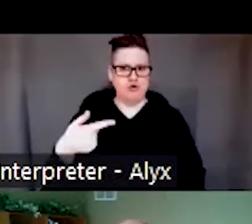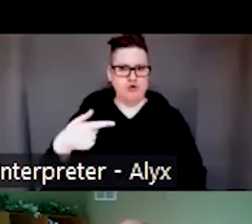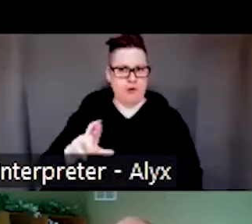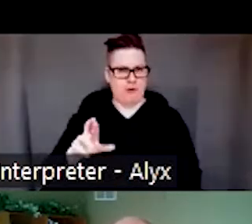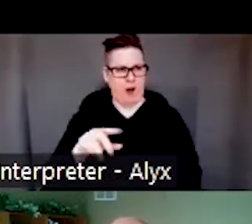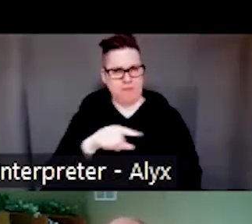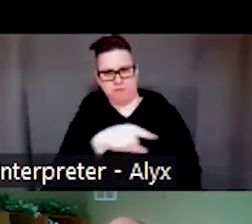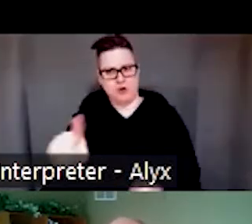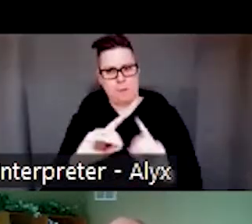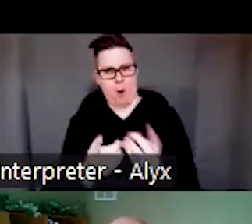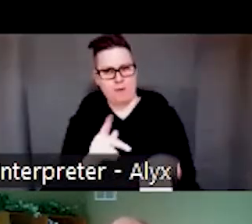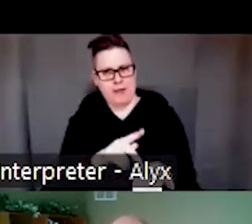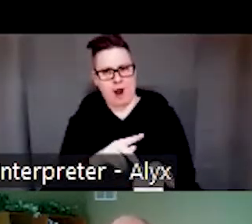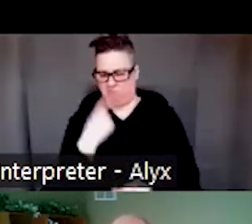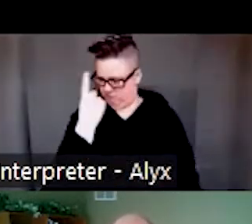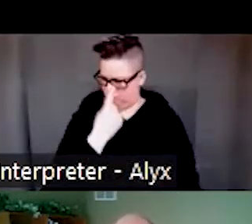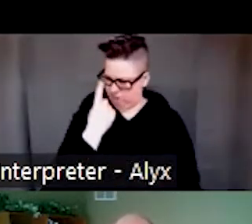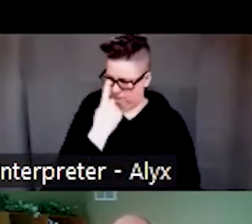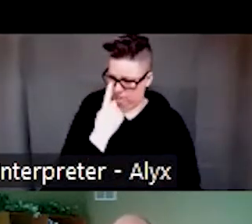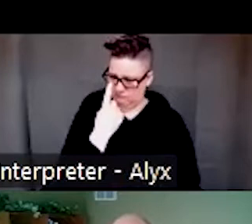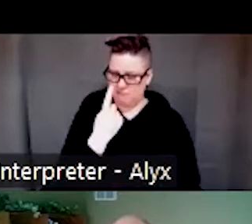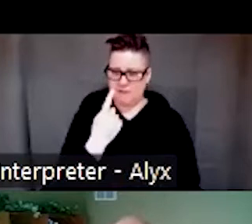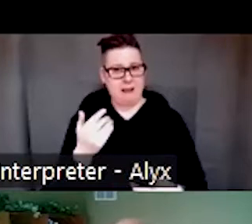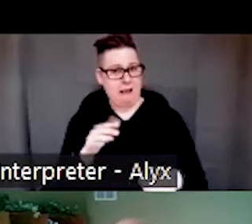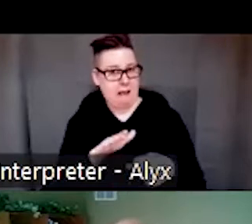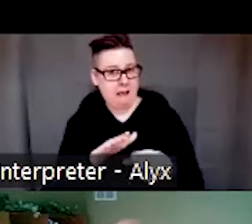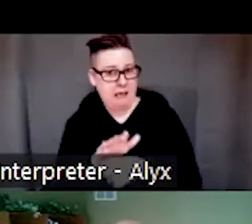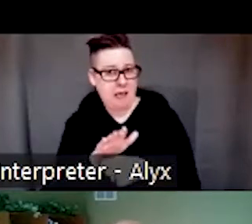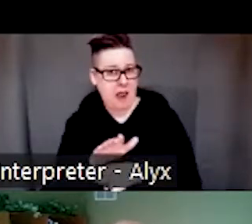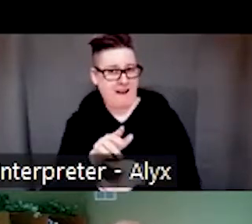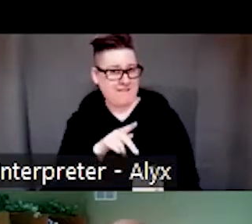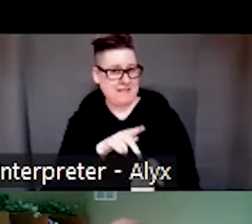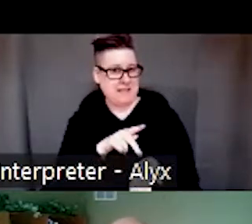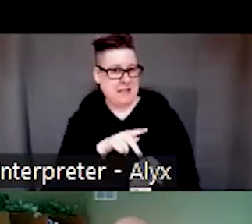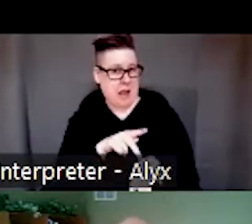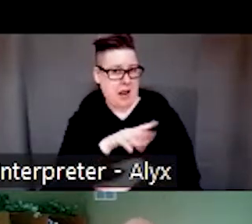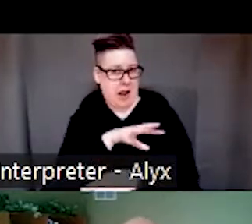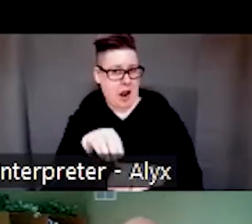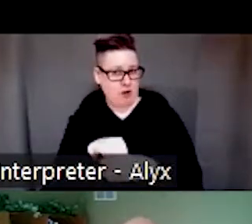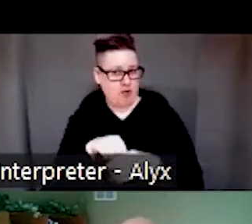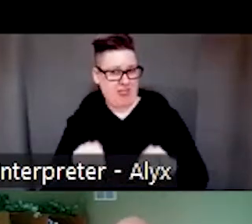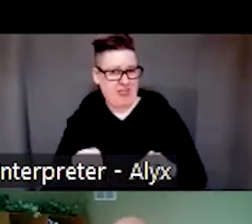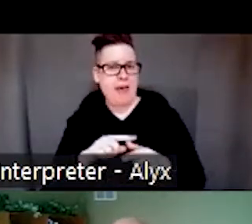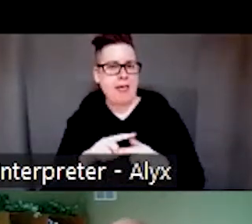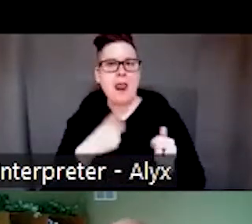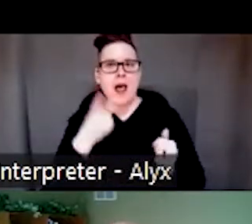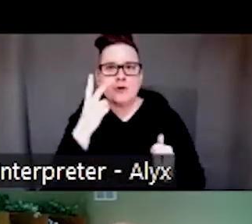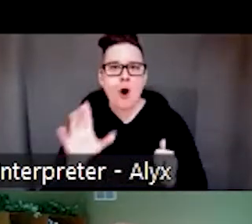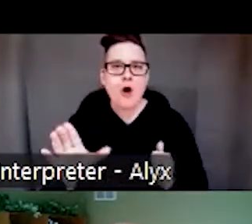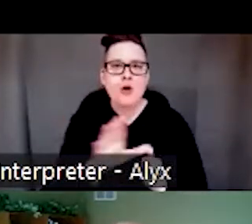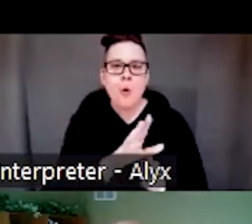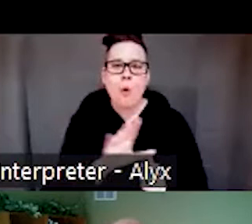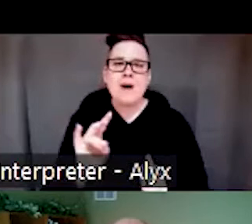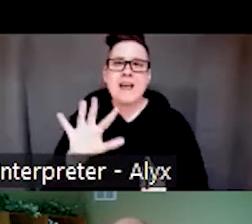of psychiatry, I was wondering, geez, is there enough psychiatry in here? But then I saw the motto on your